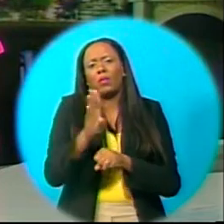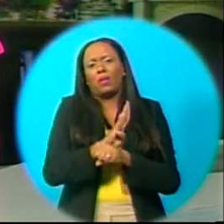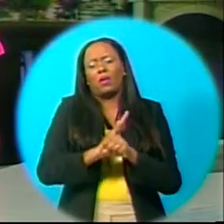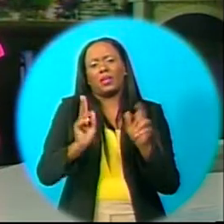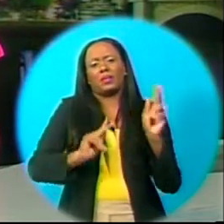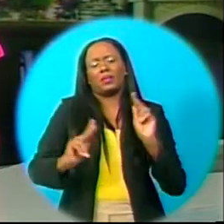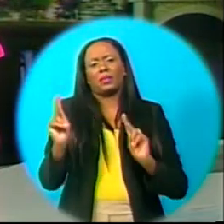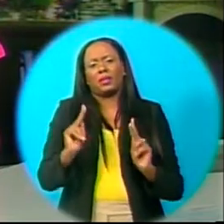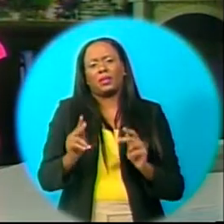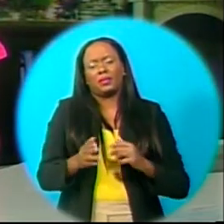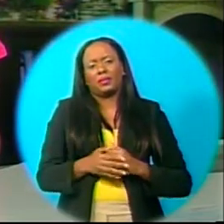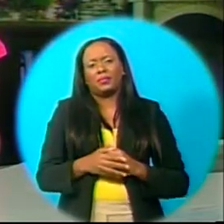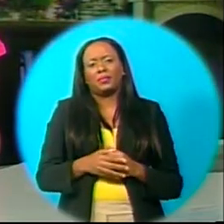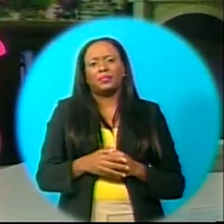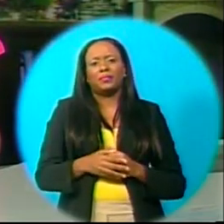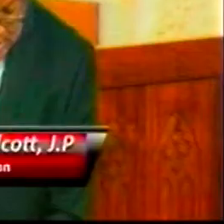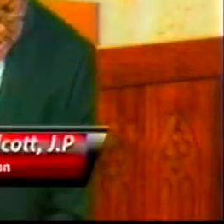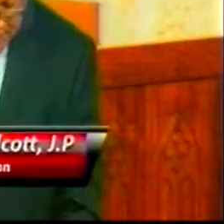Barbadians.